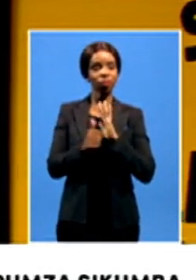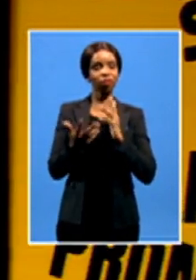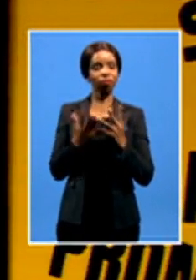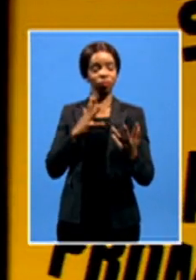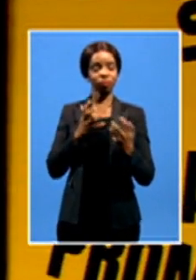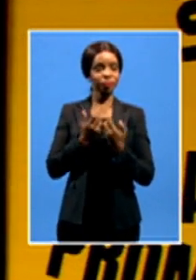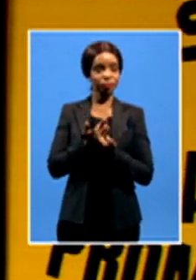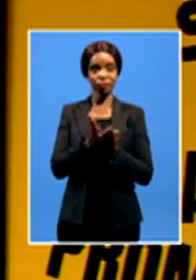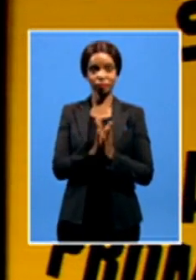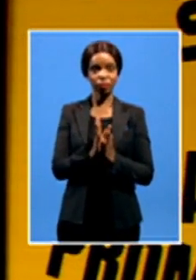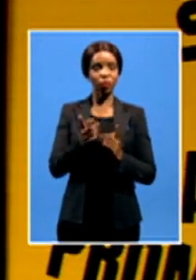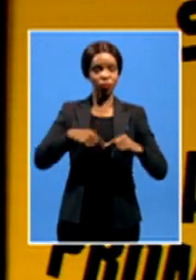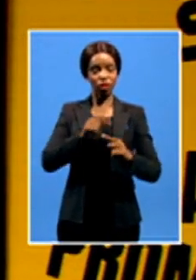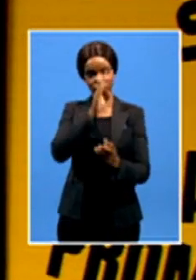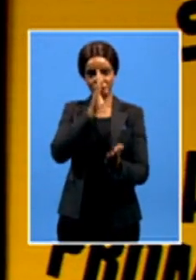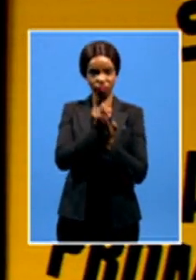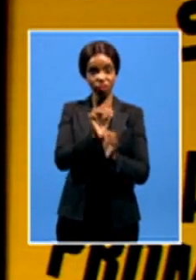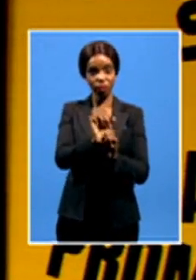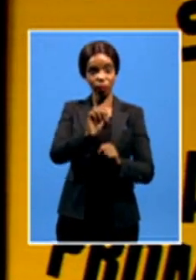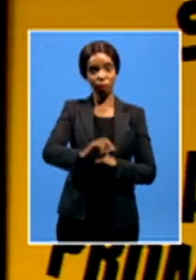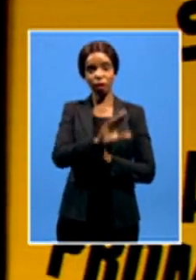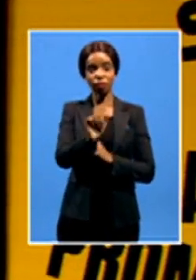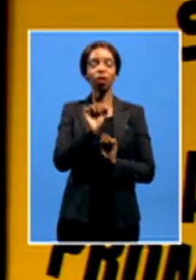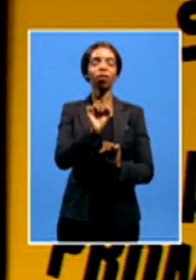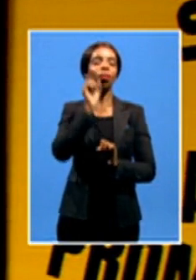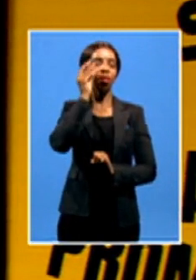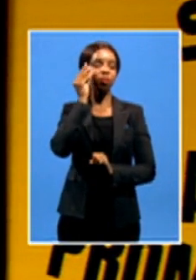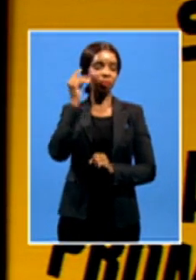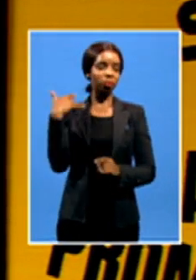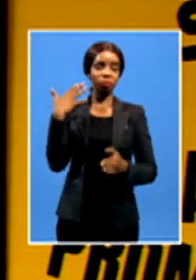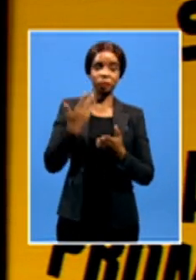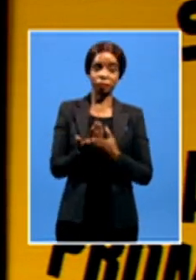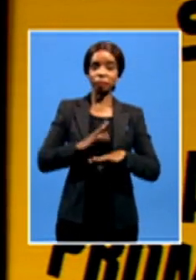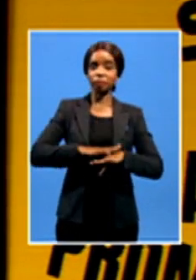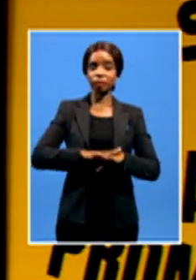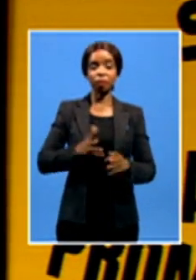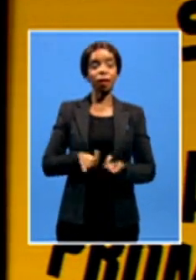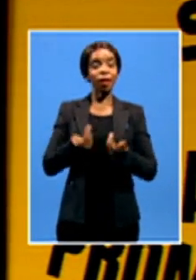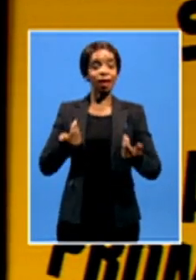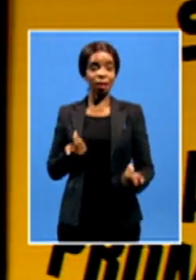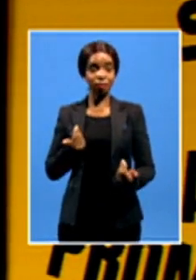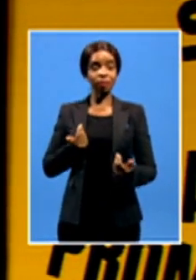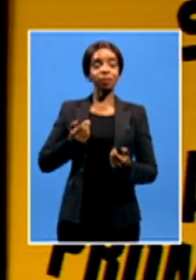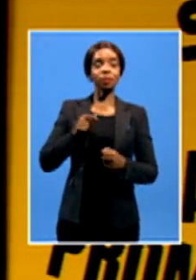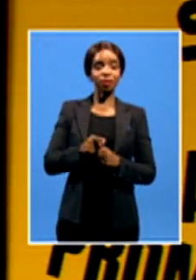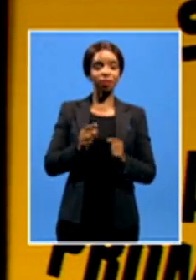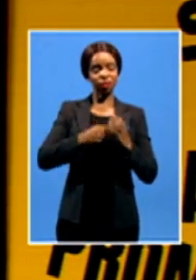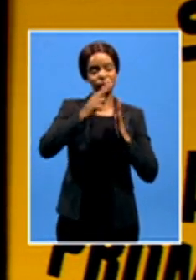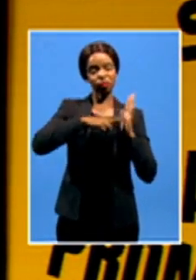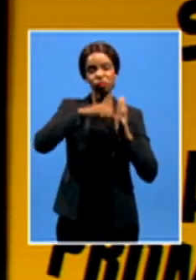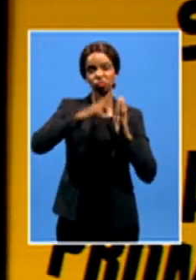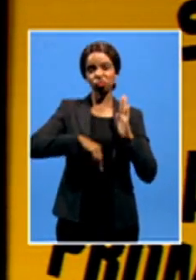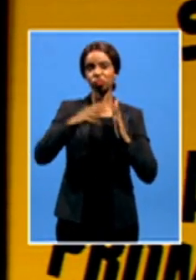it like it is. It's your South Africa, your lived experience. During apartheid, from paintings to performance